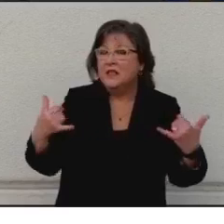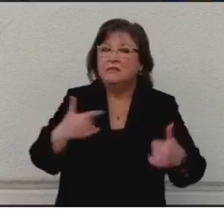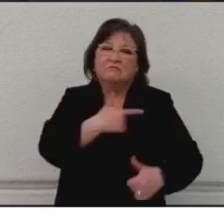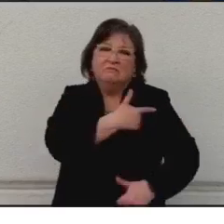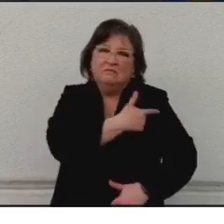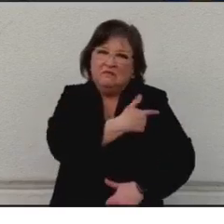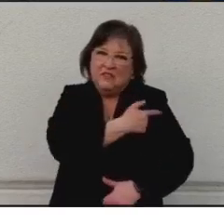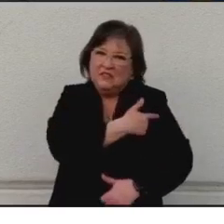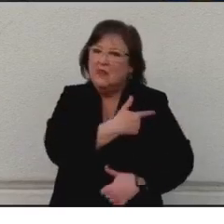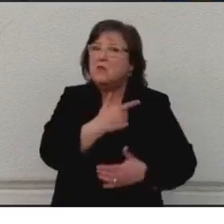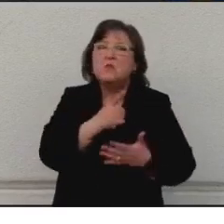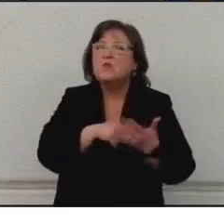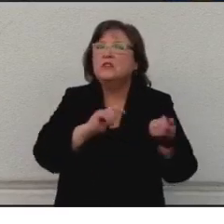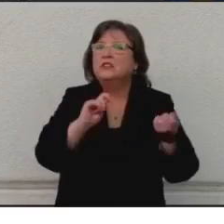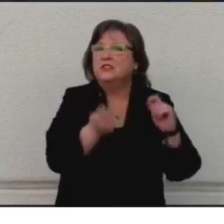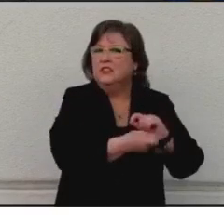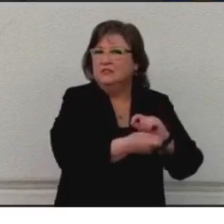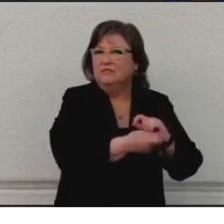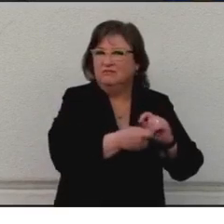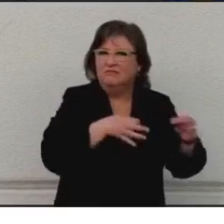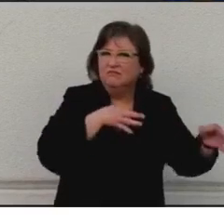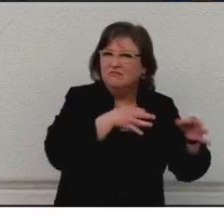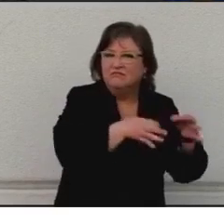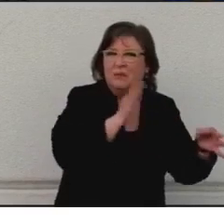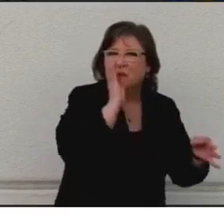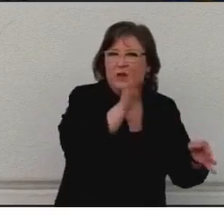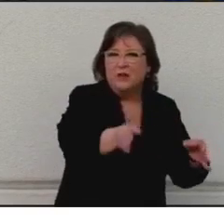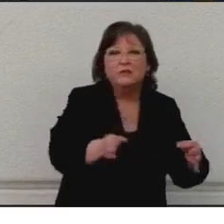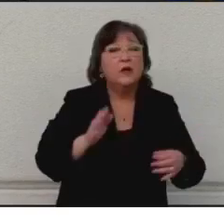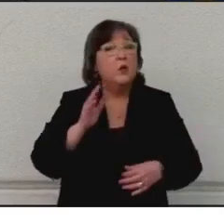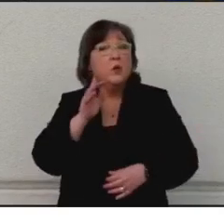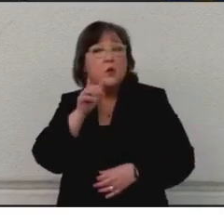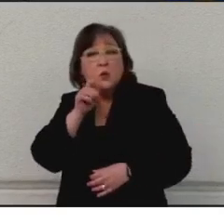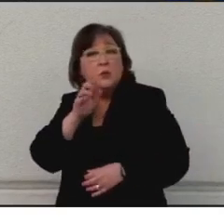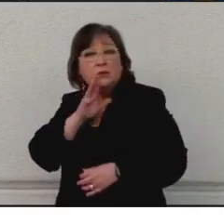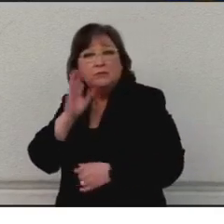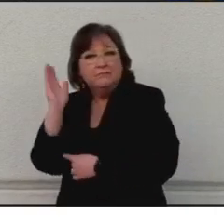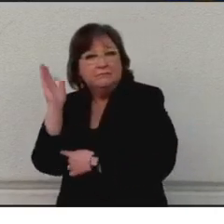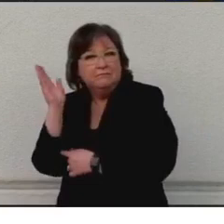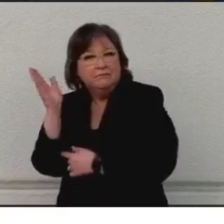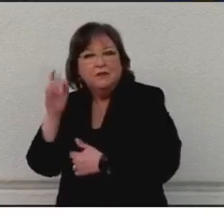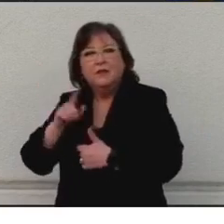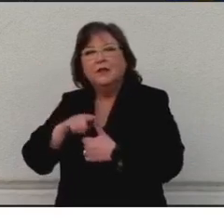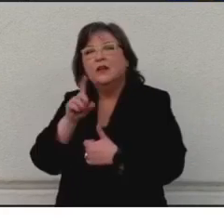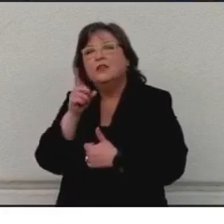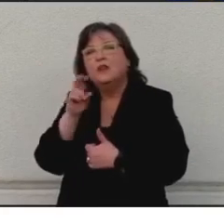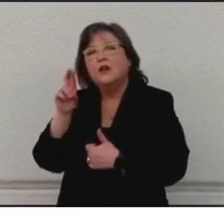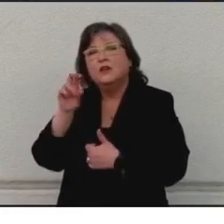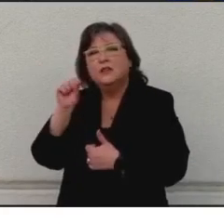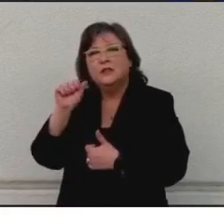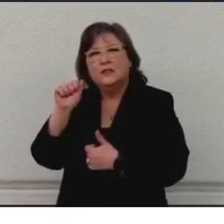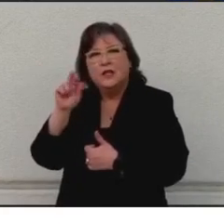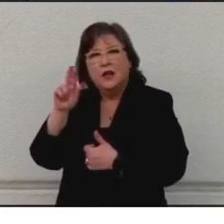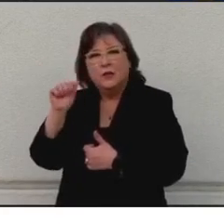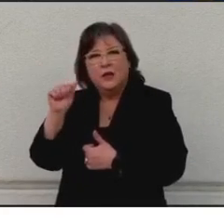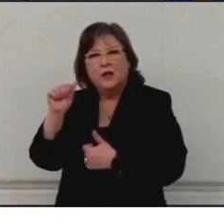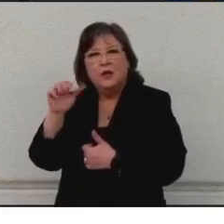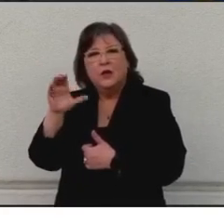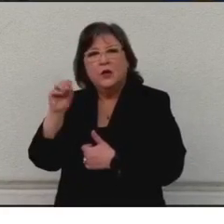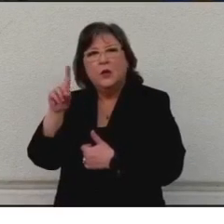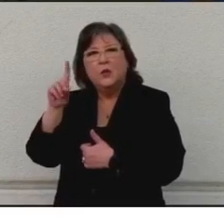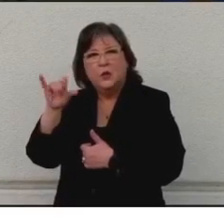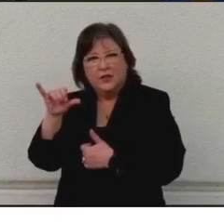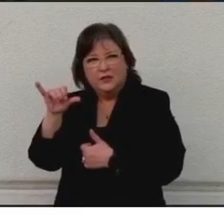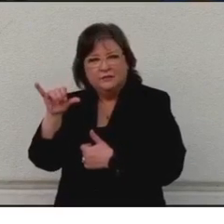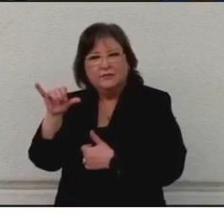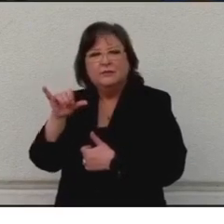speakers. Dr. Sarah Cody, Health Officer and Director of Public Health for the County of Santa Clara. Dr. Rocio